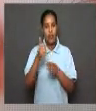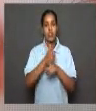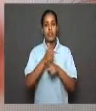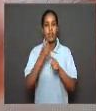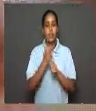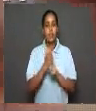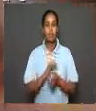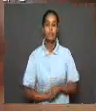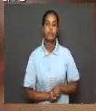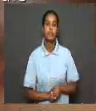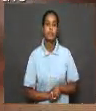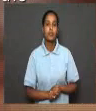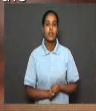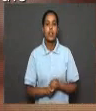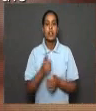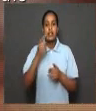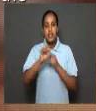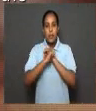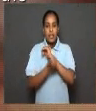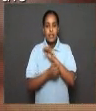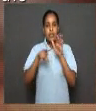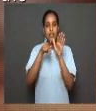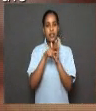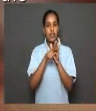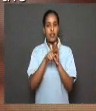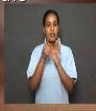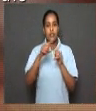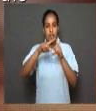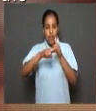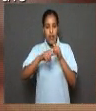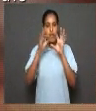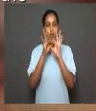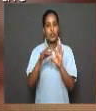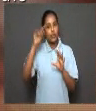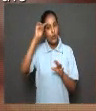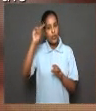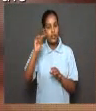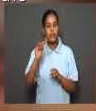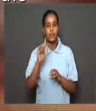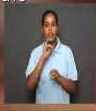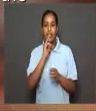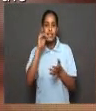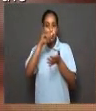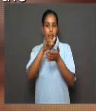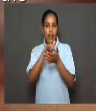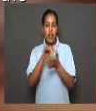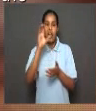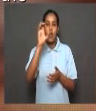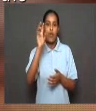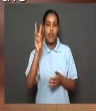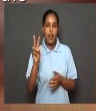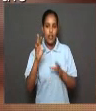activity. The basic principle of the valence bond theory is that a